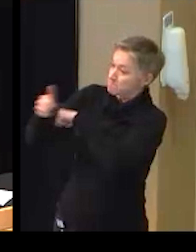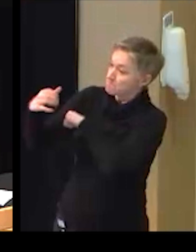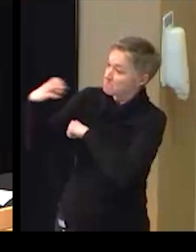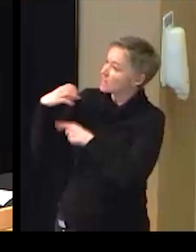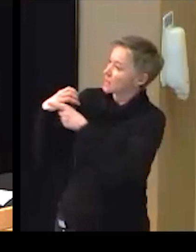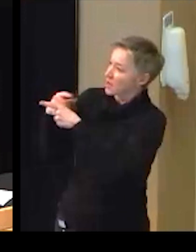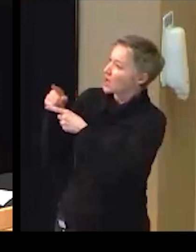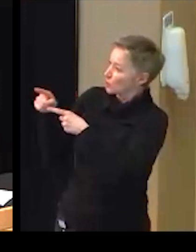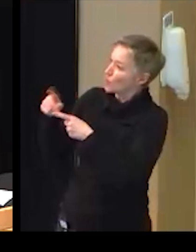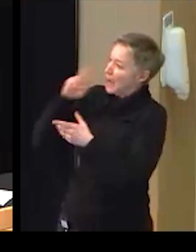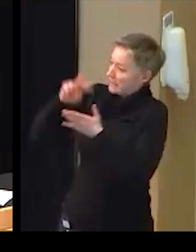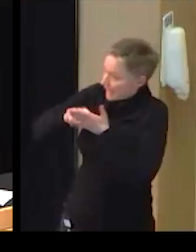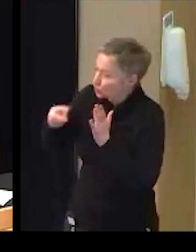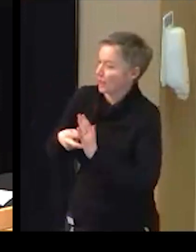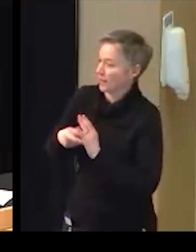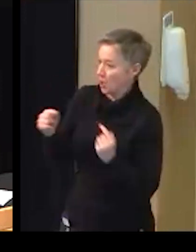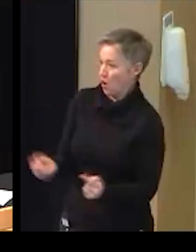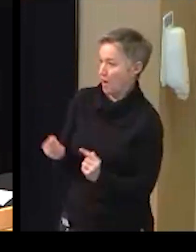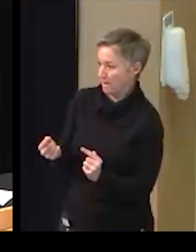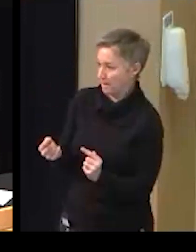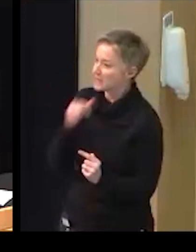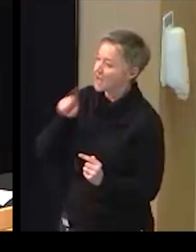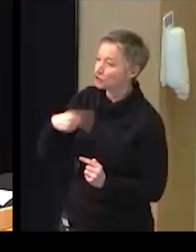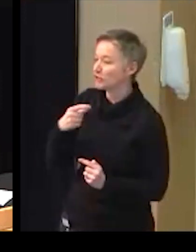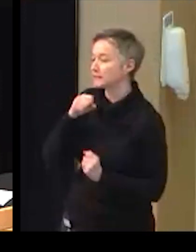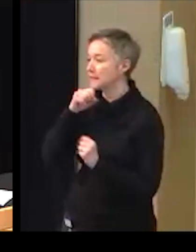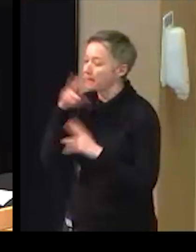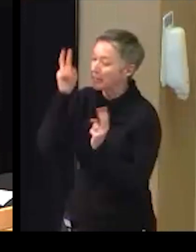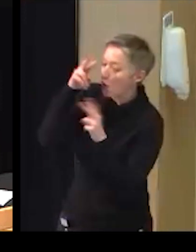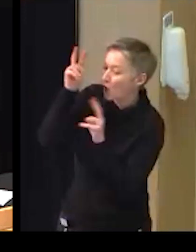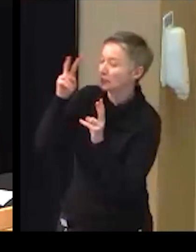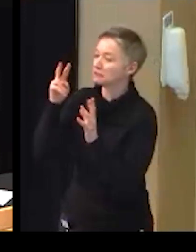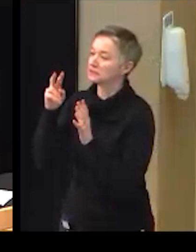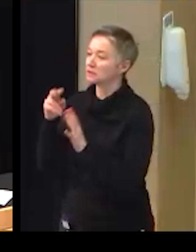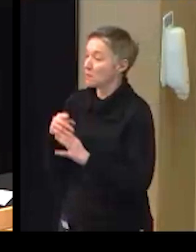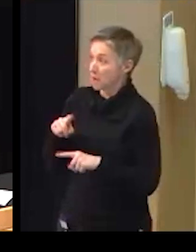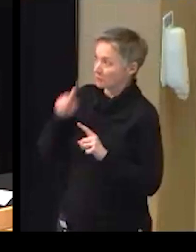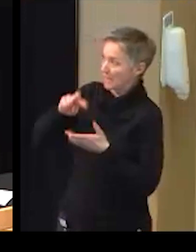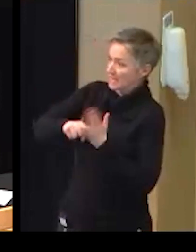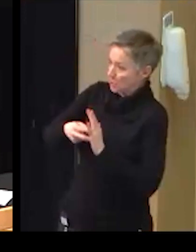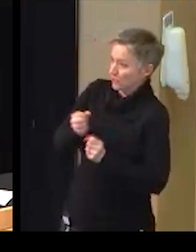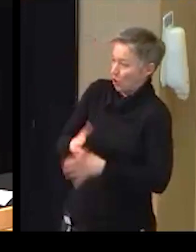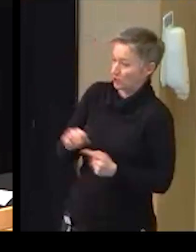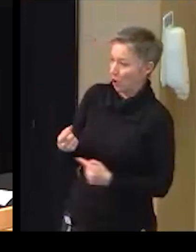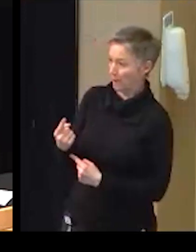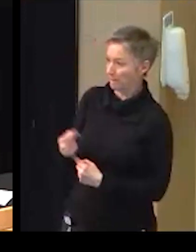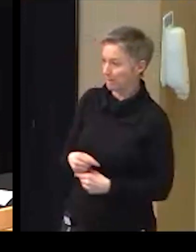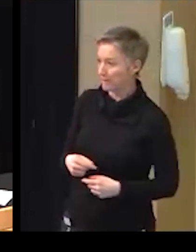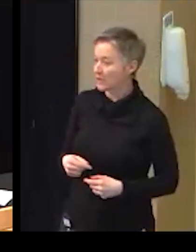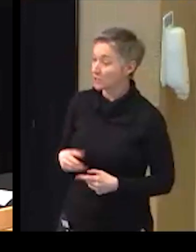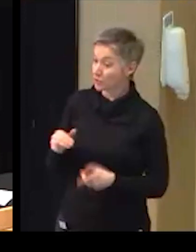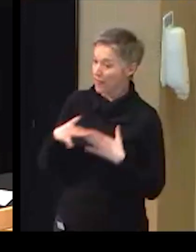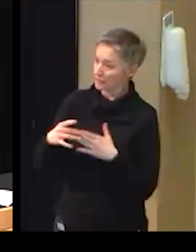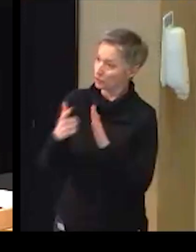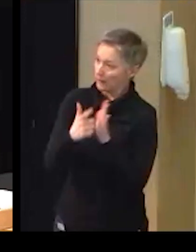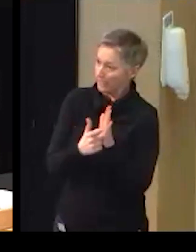were intentional and weren't just sloppy, weren't just careless, weren't just unreasonable. And they have resulted in